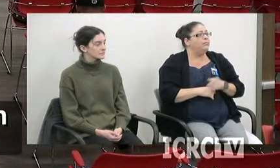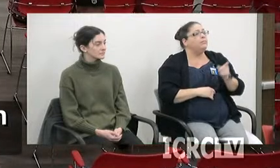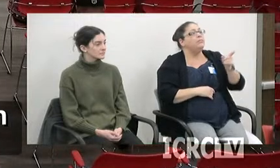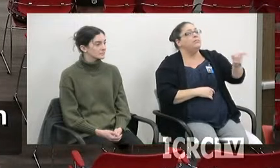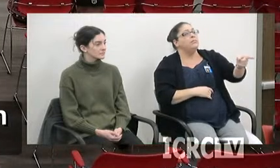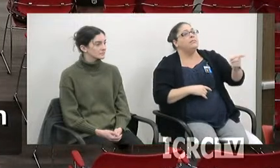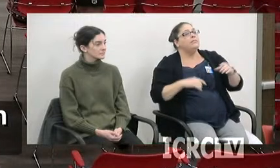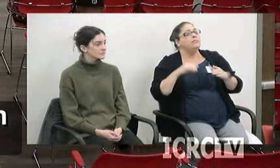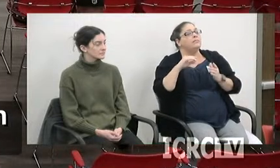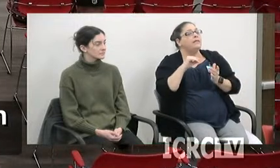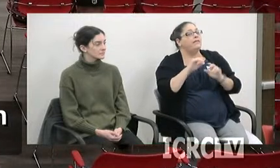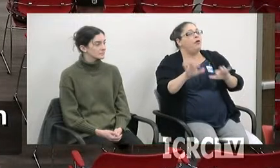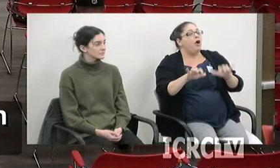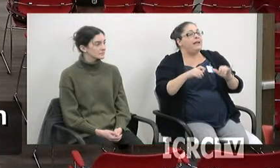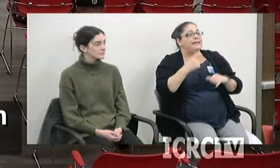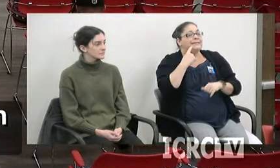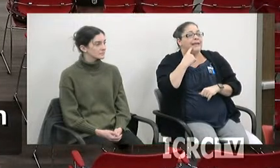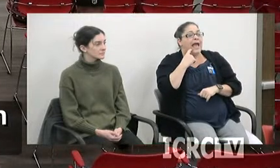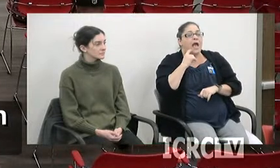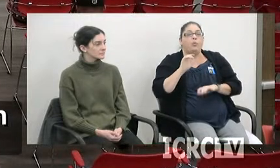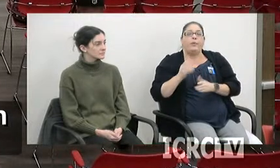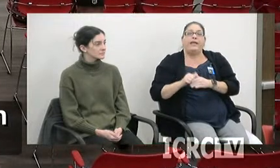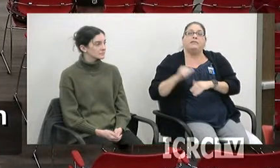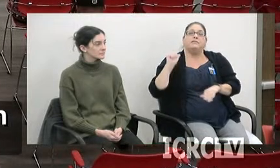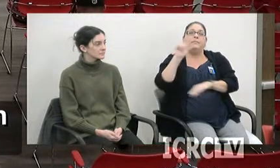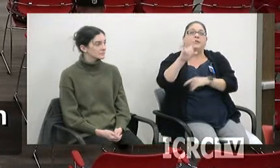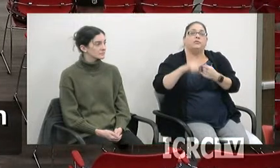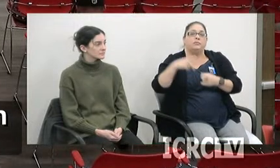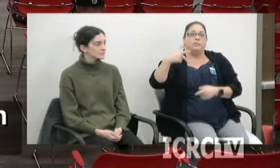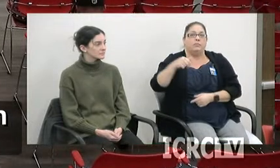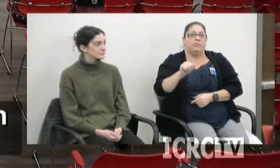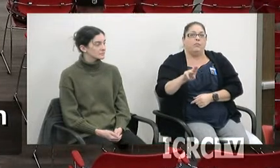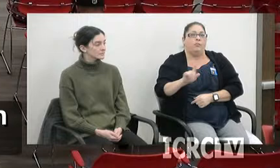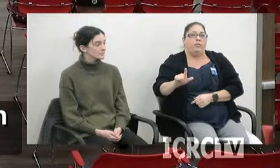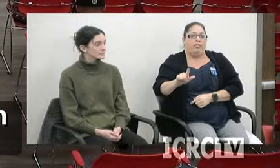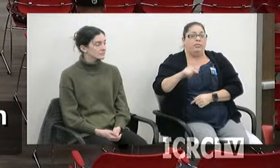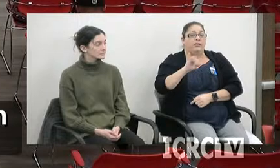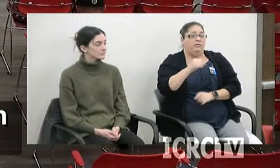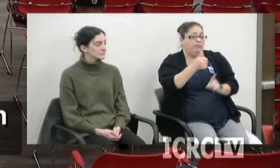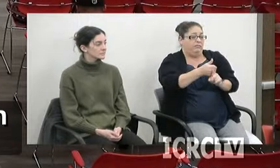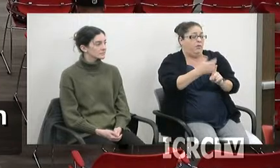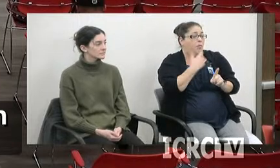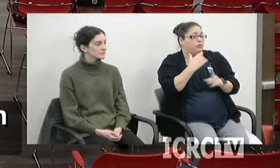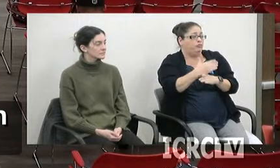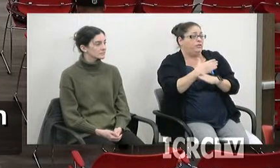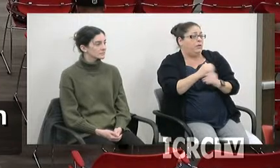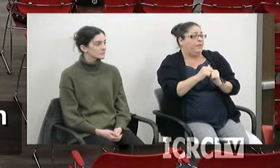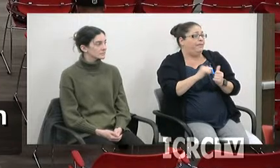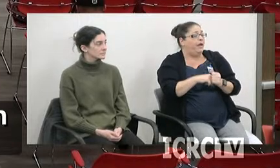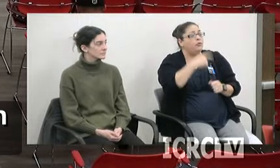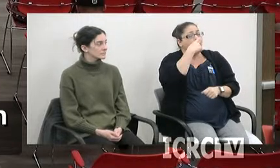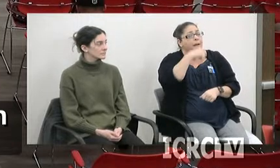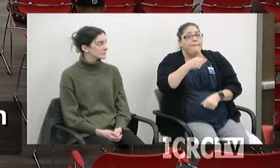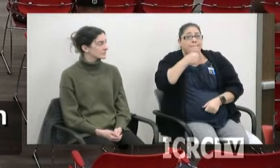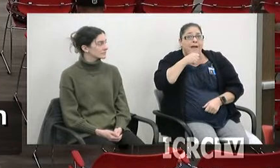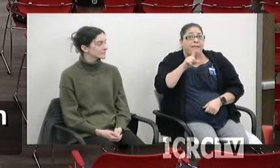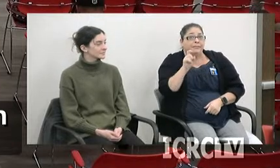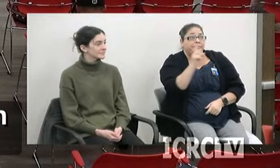hours are submitted to Paul. Okay. On these, if he wants to share the process, so. Paul, can you go to the